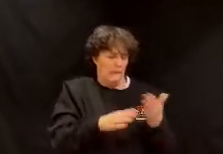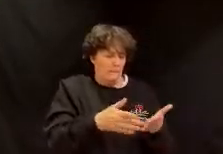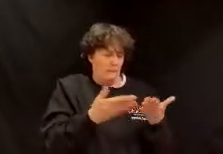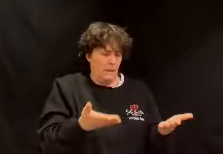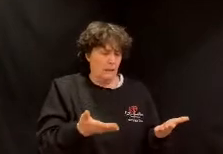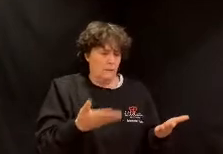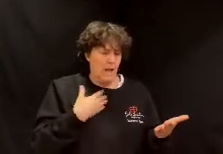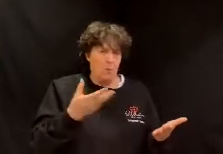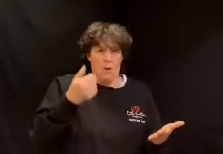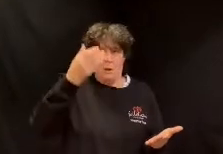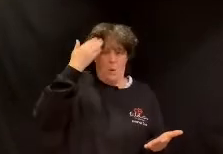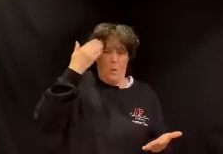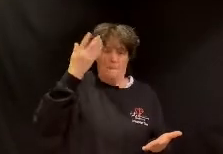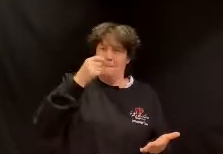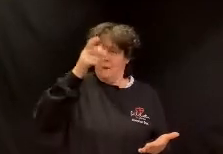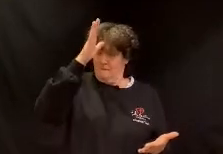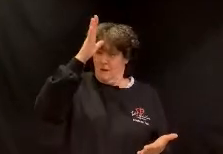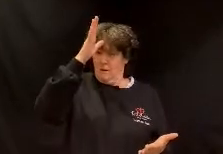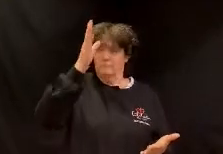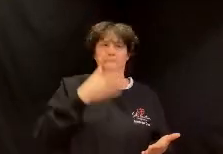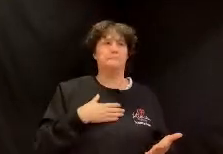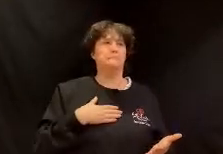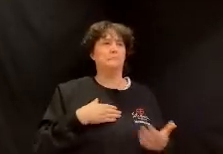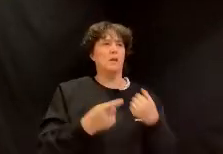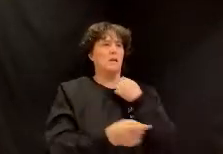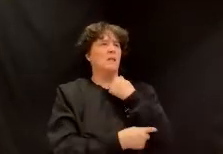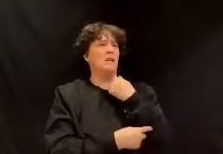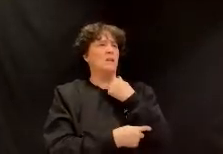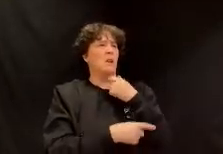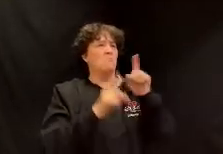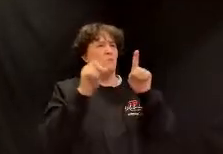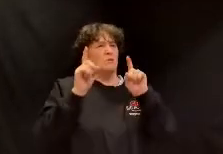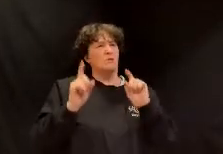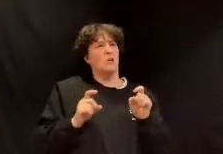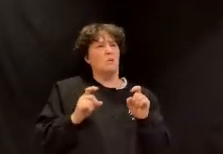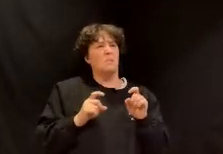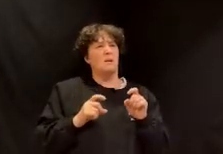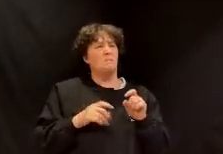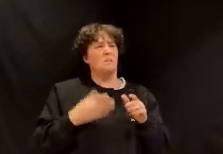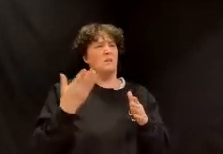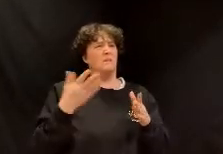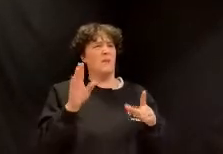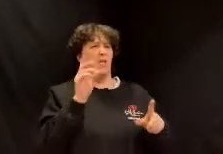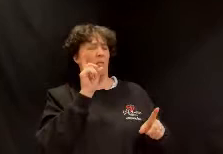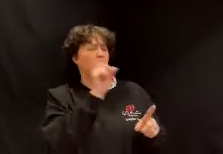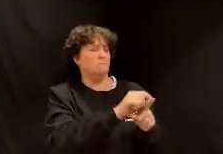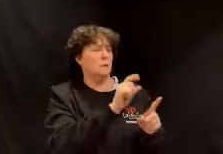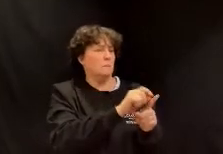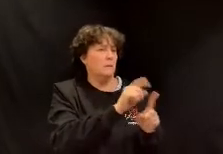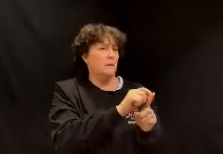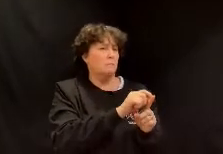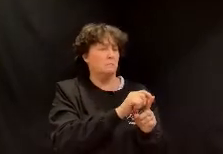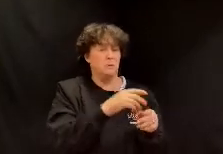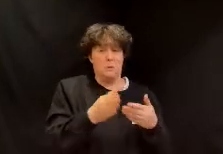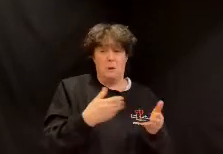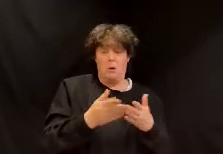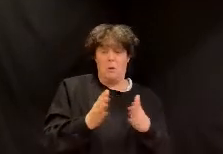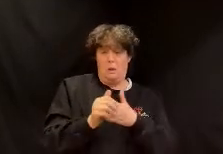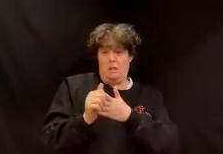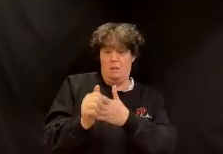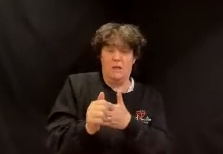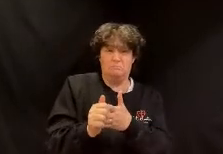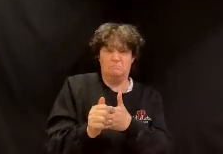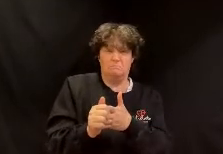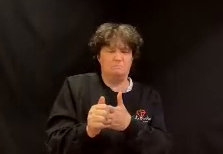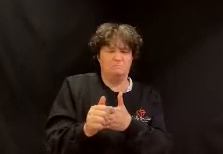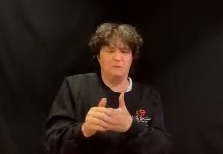is. For no temptation, no trial regarded as enticing to sin, no matter how it comes or where it leads, has overtaken you, laid hold